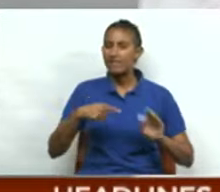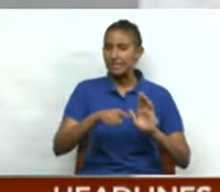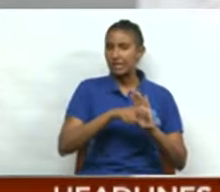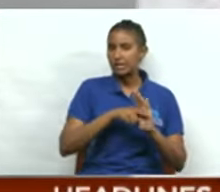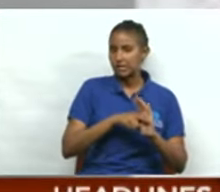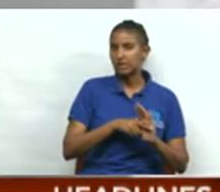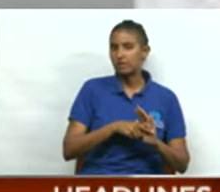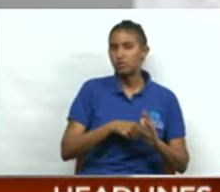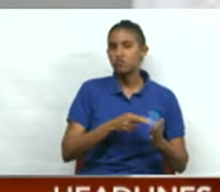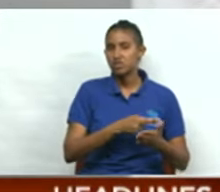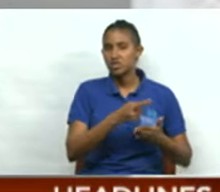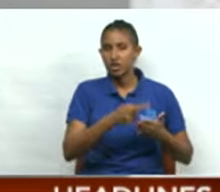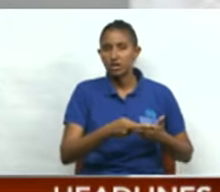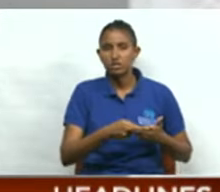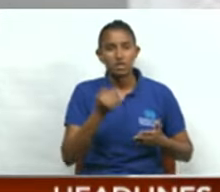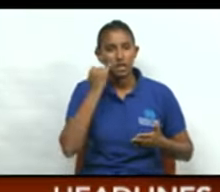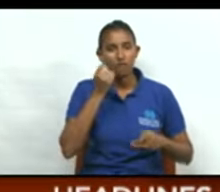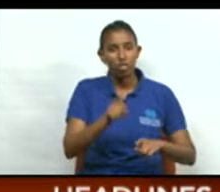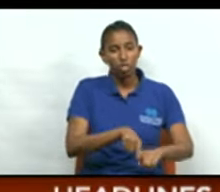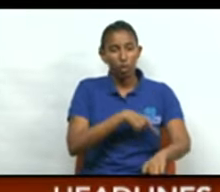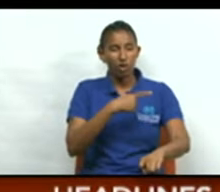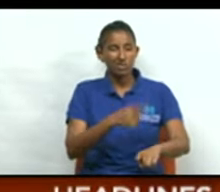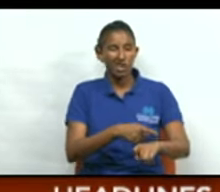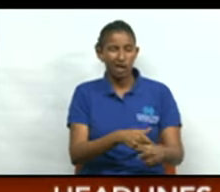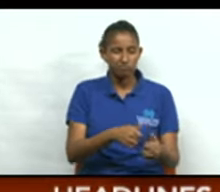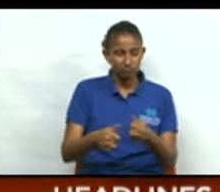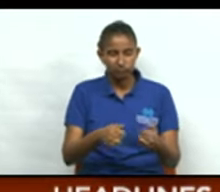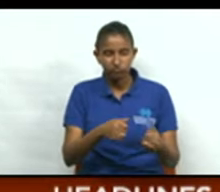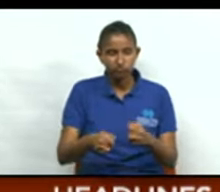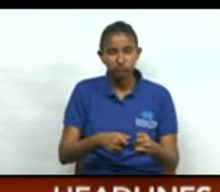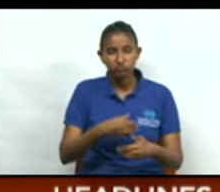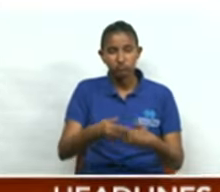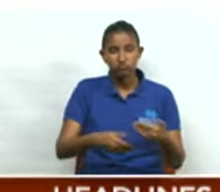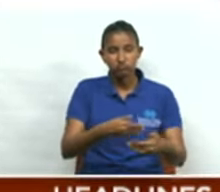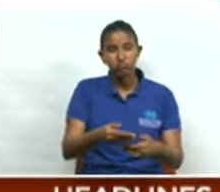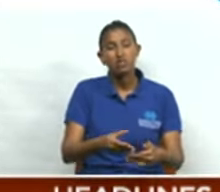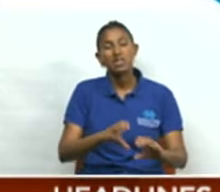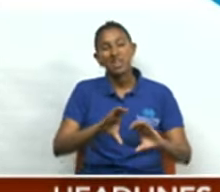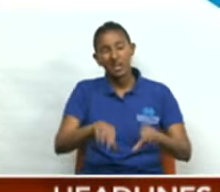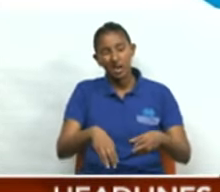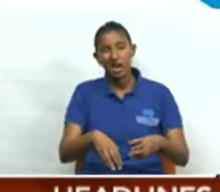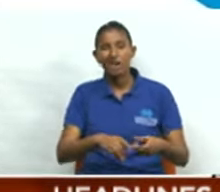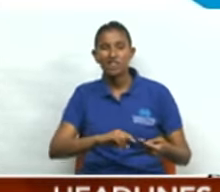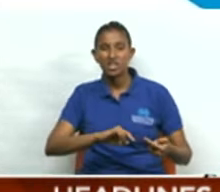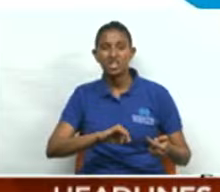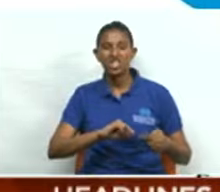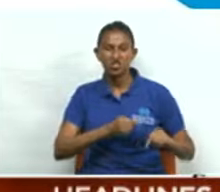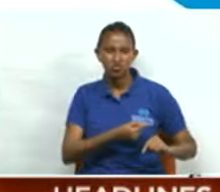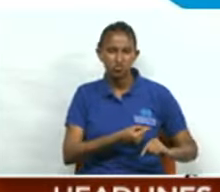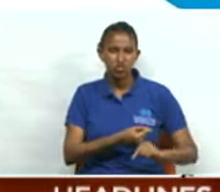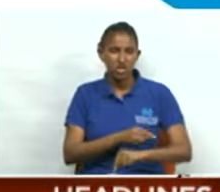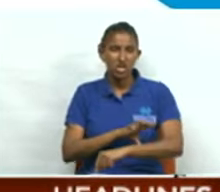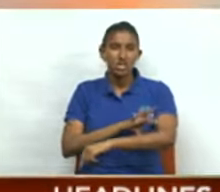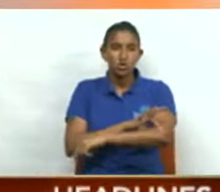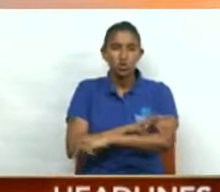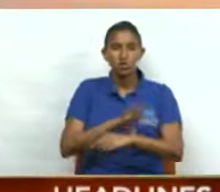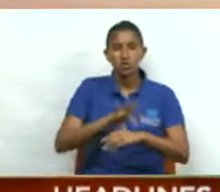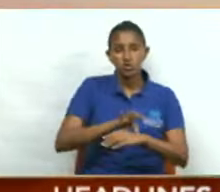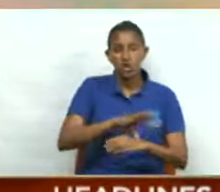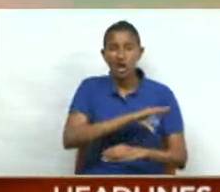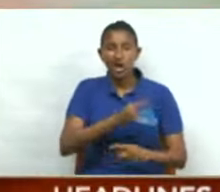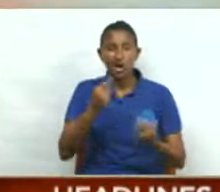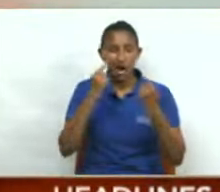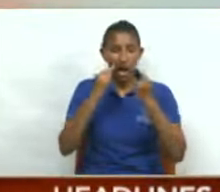Extended periods of mobile gaming can contribute to repetitive stress injuries when it comes to your joints and even eye strain. You can also